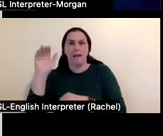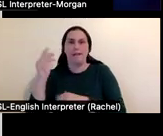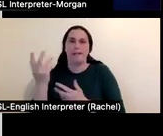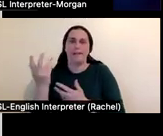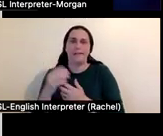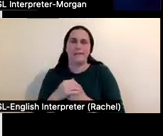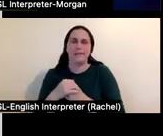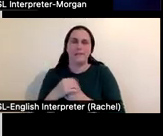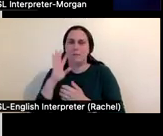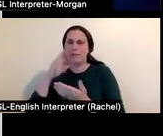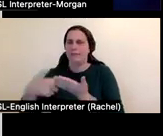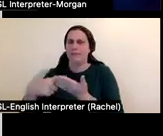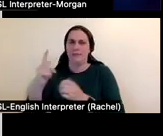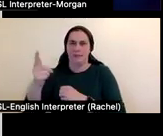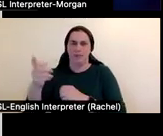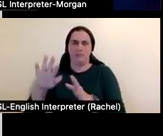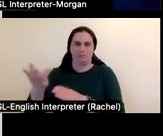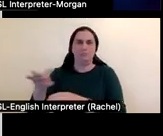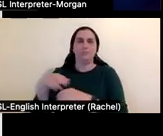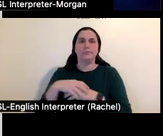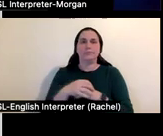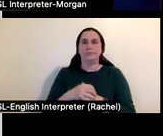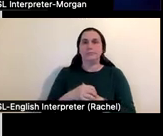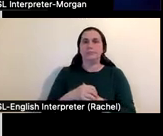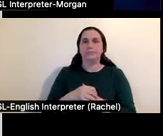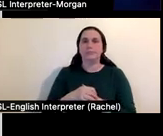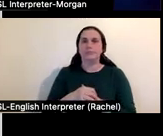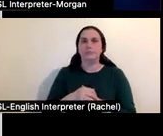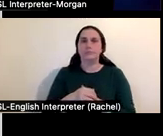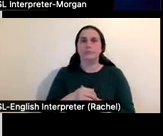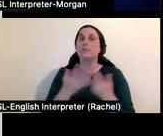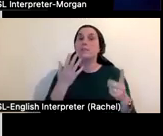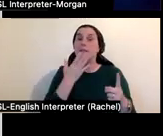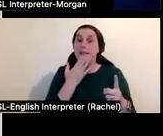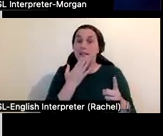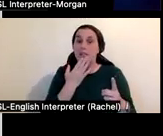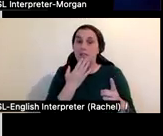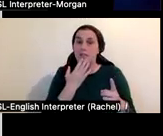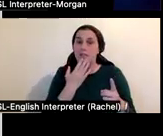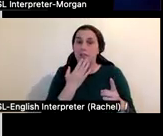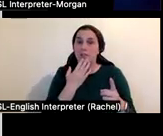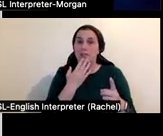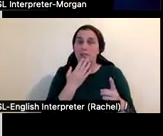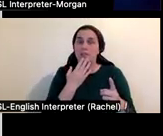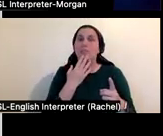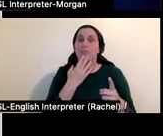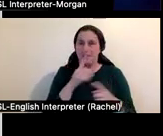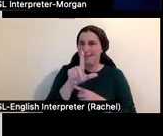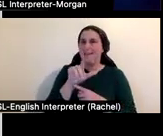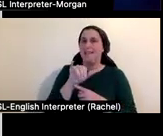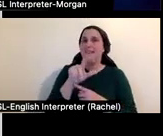How about, what was the color we had? Ivan Mark? Lila. Lila.